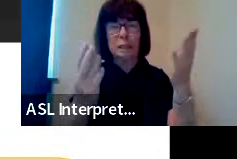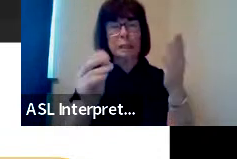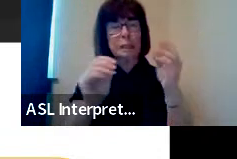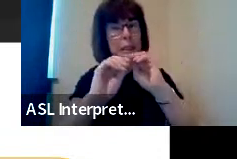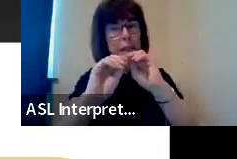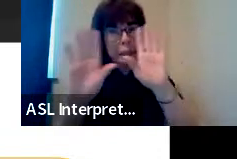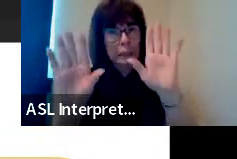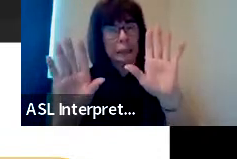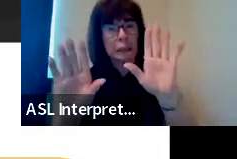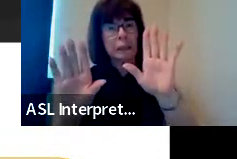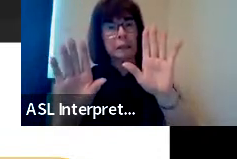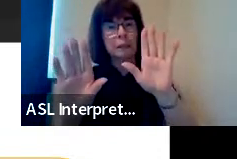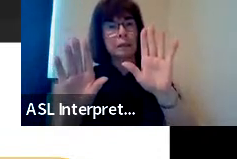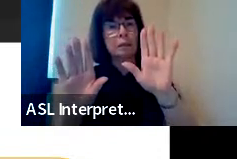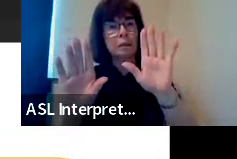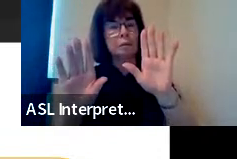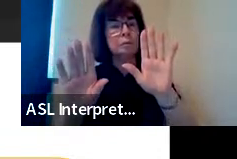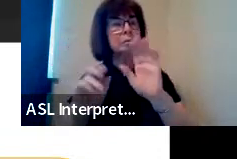the same.